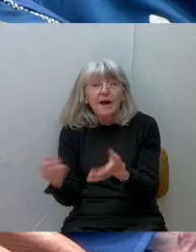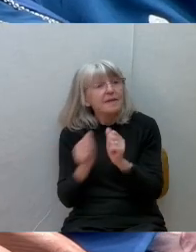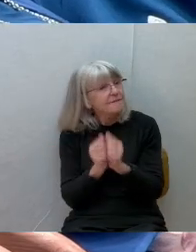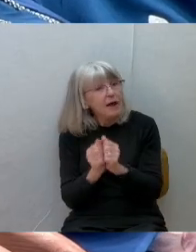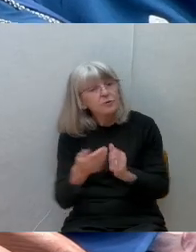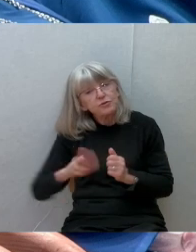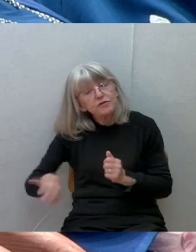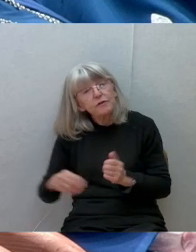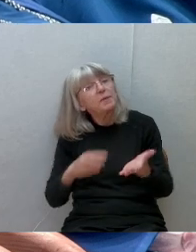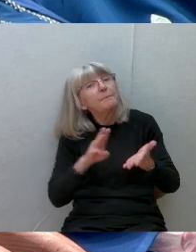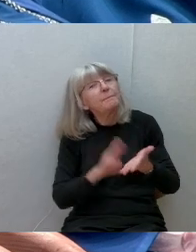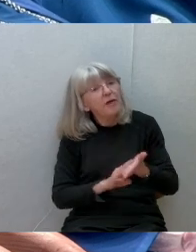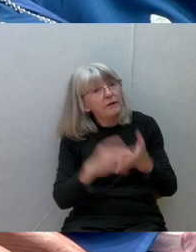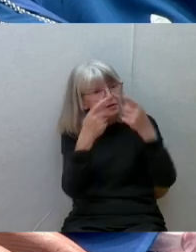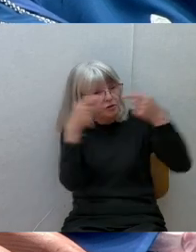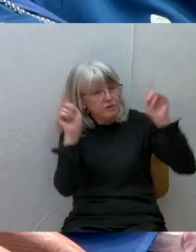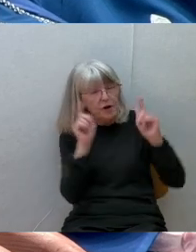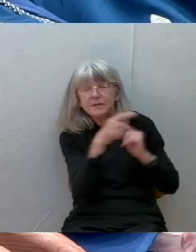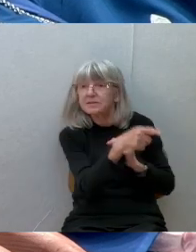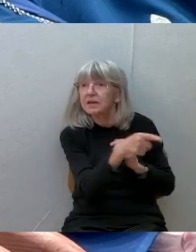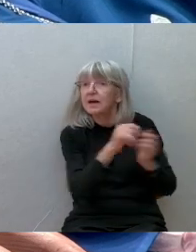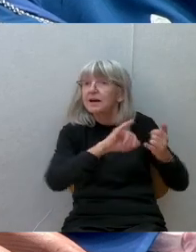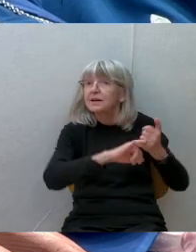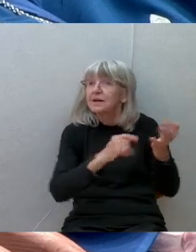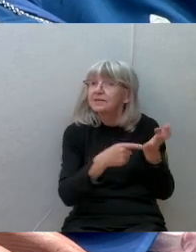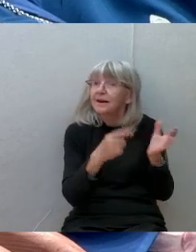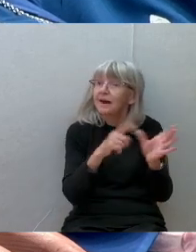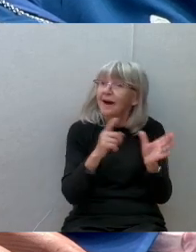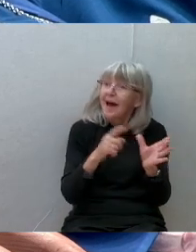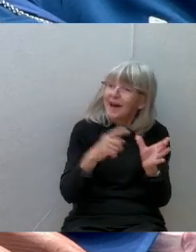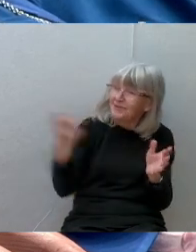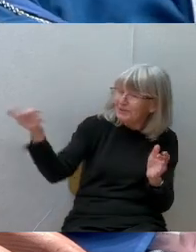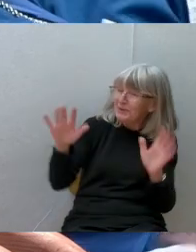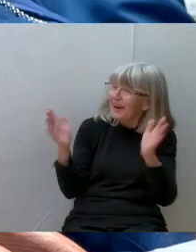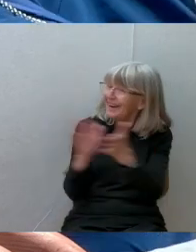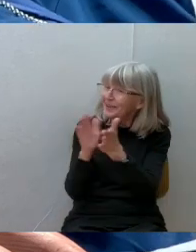been. You have always been. Please don't not interrupt.